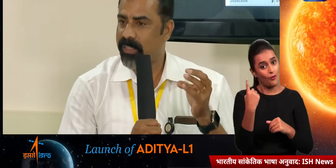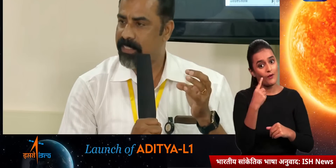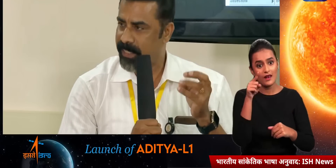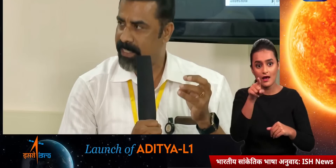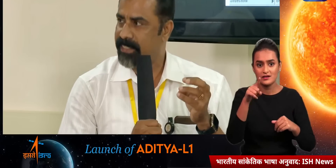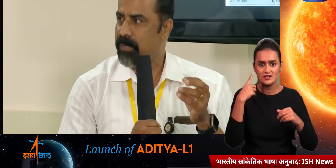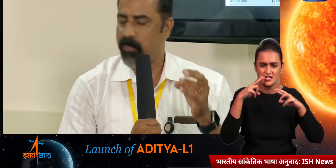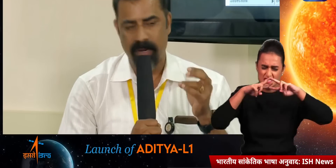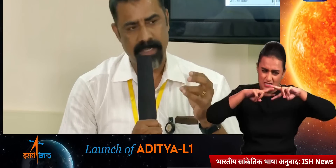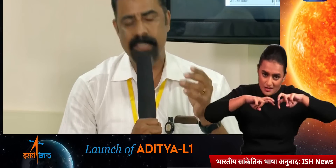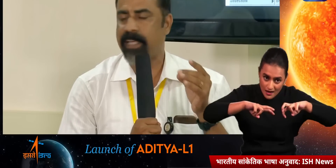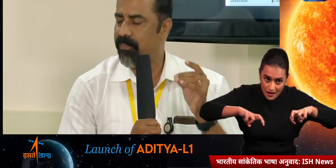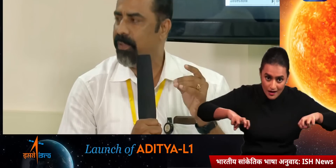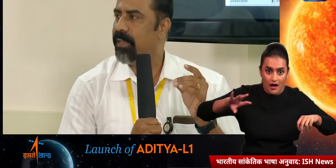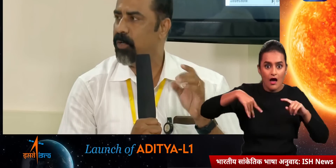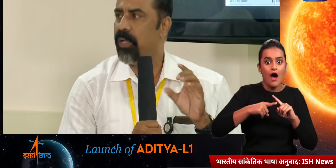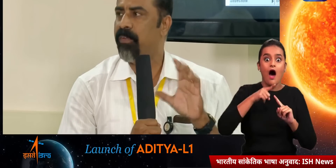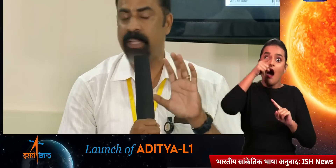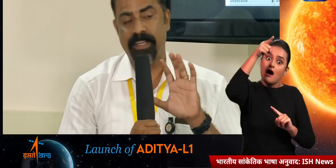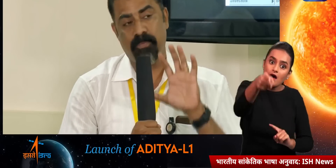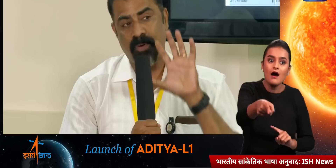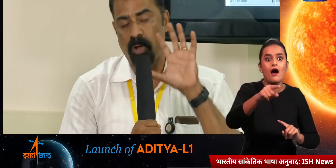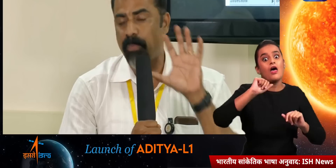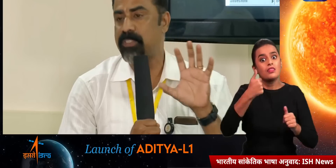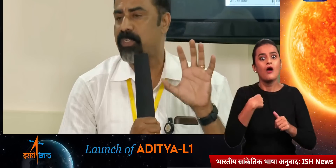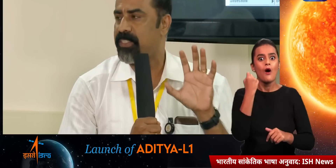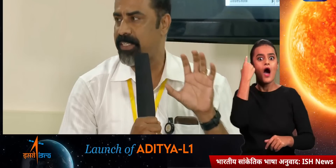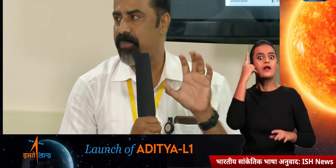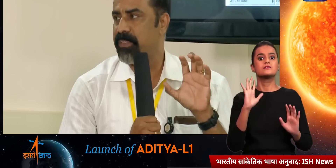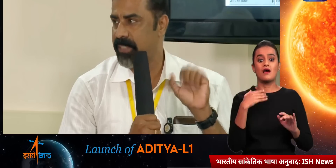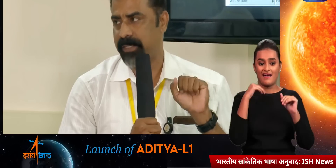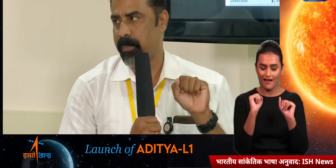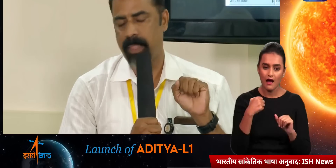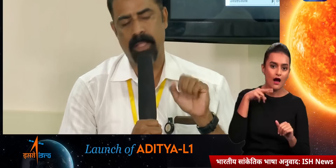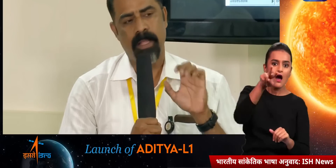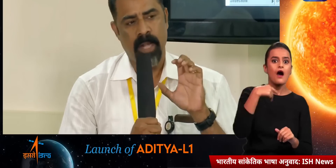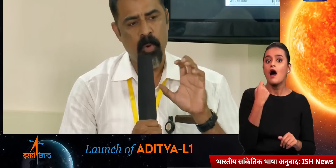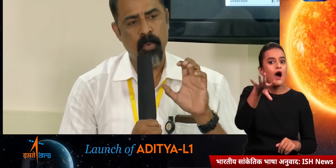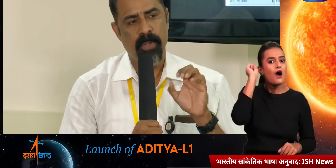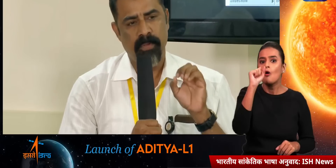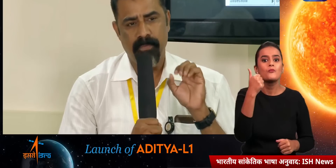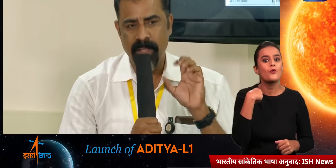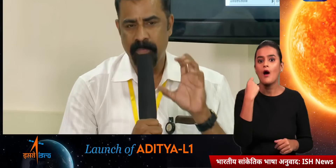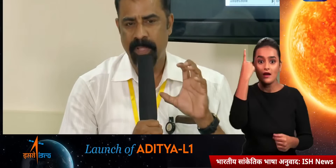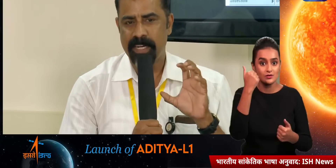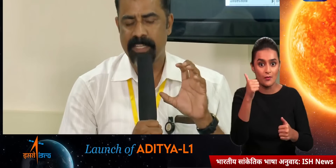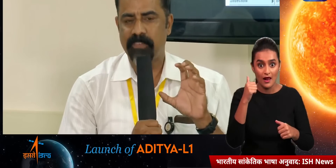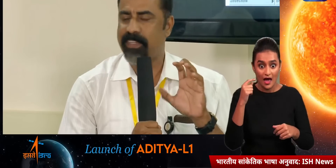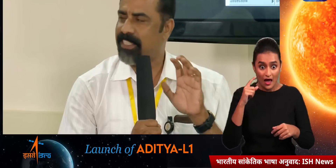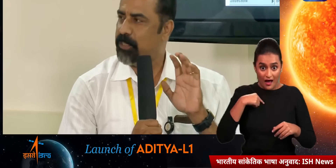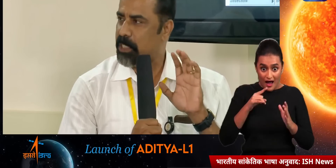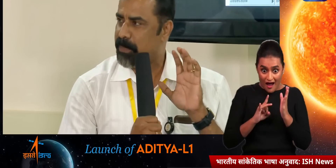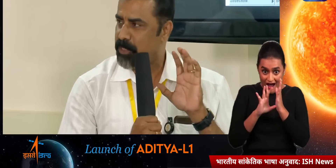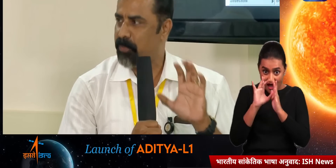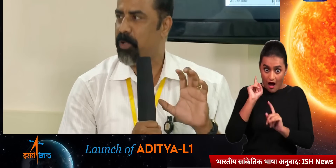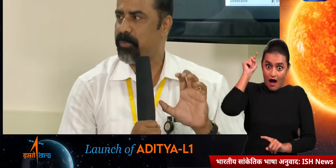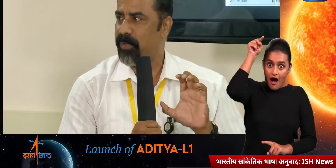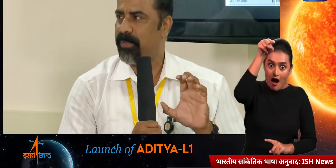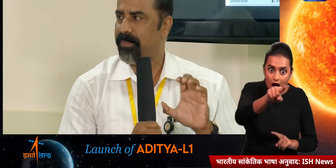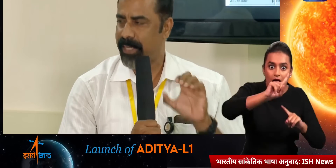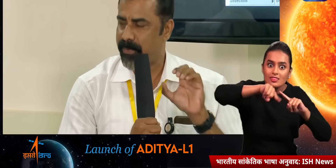study all these radiation, particles and field, then only we will get a full comprehensive understanding of the sun. Now, we are getting the first